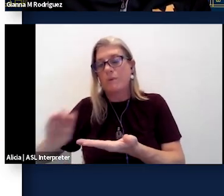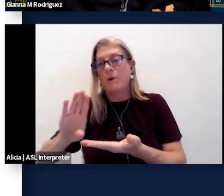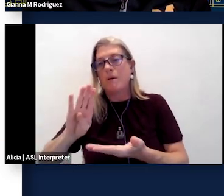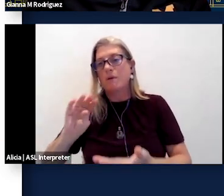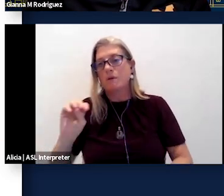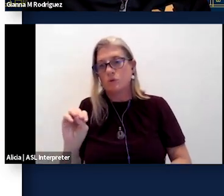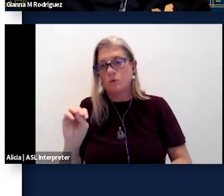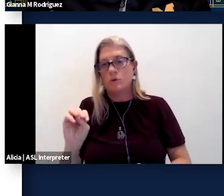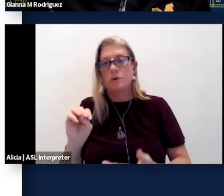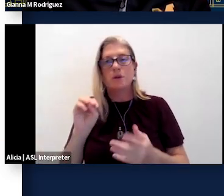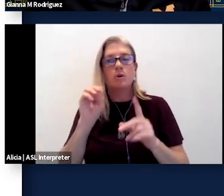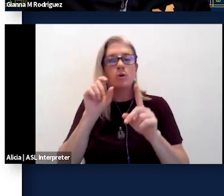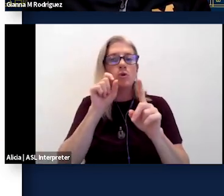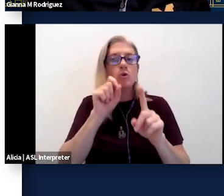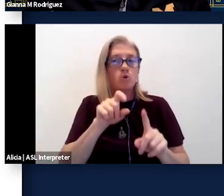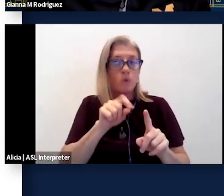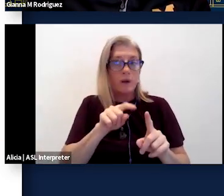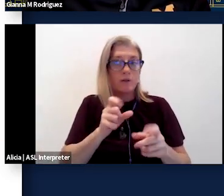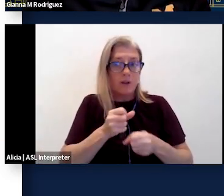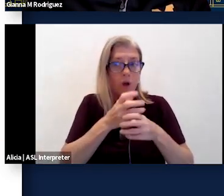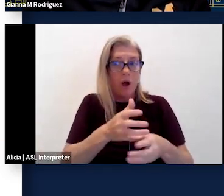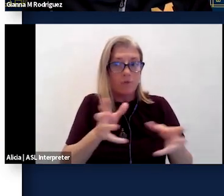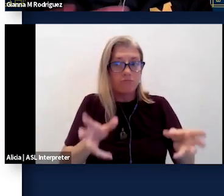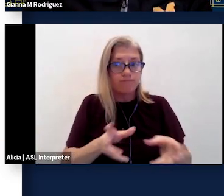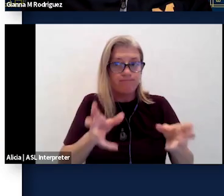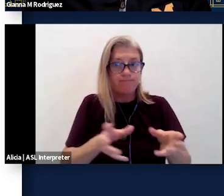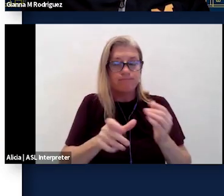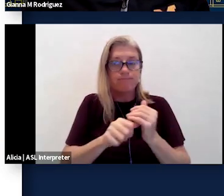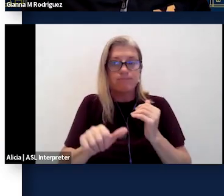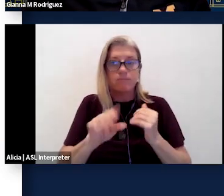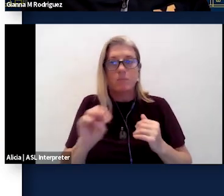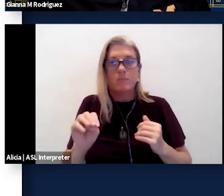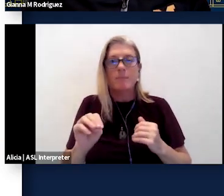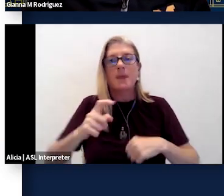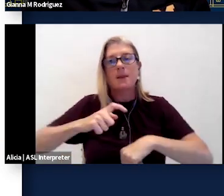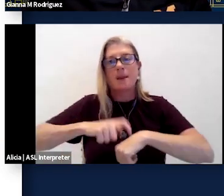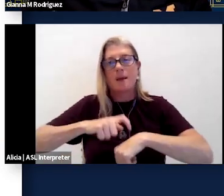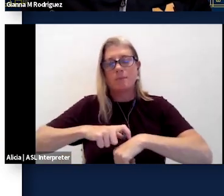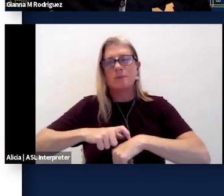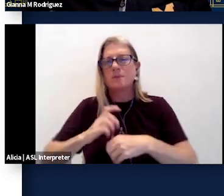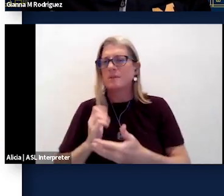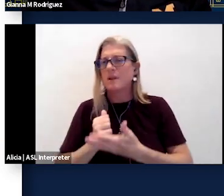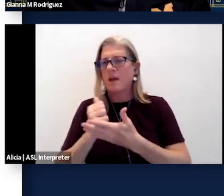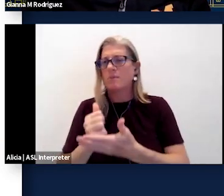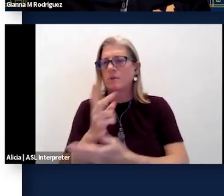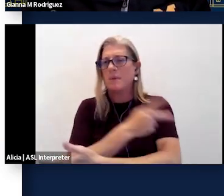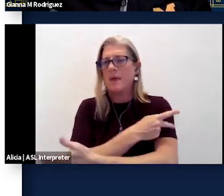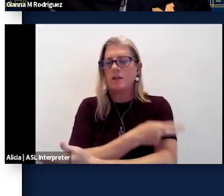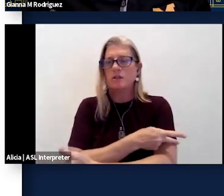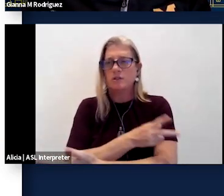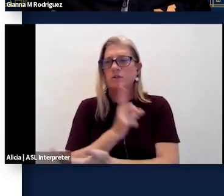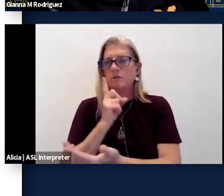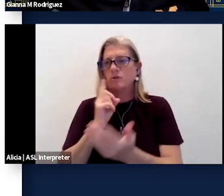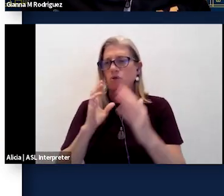it triggers your defecation, it times it, schedules it, and it makes it expected for the patients to